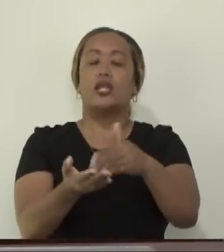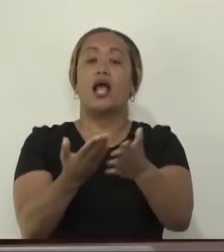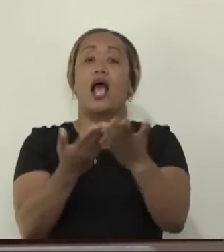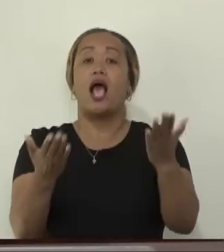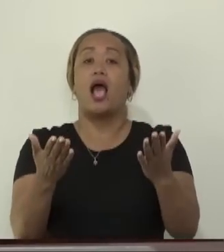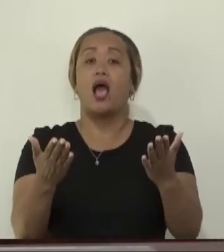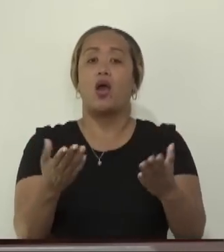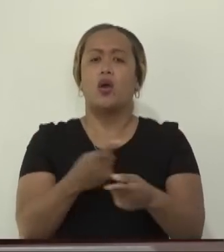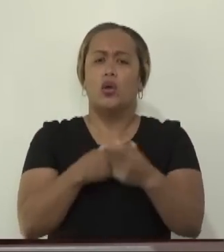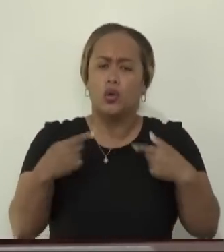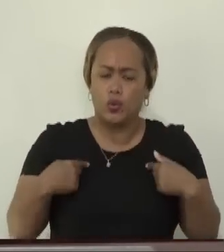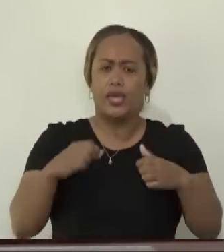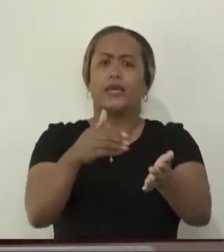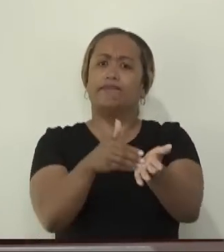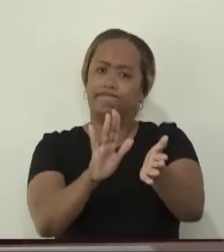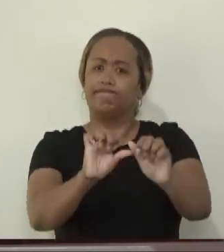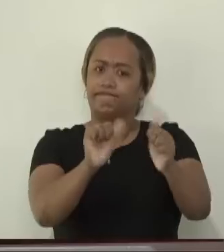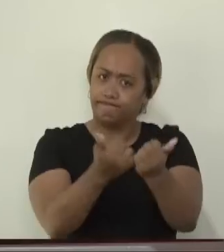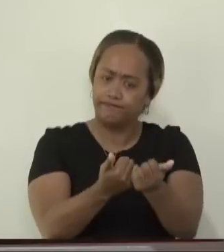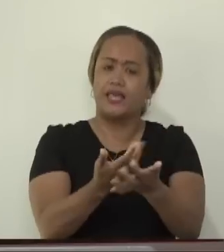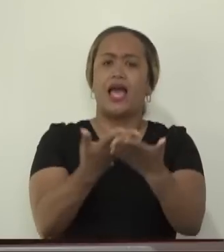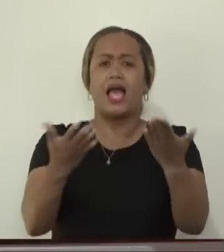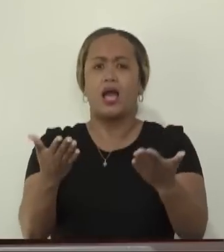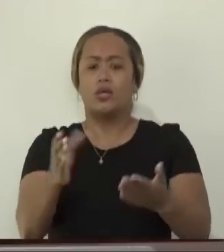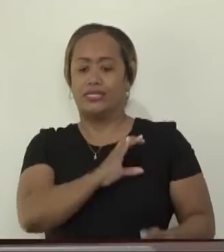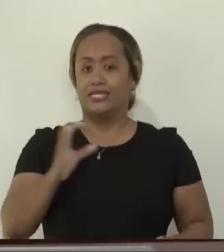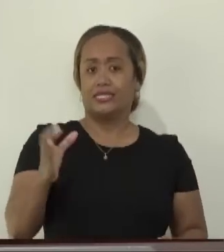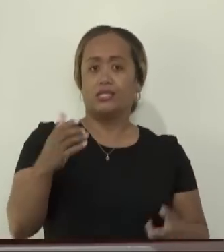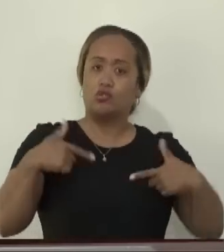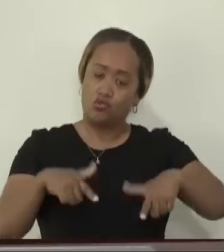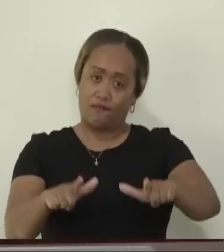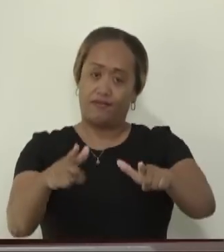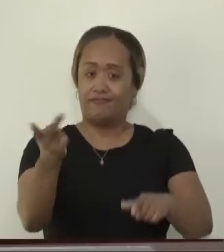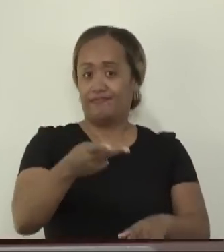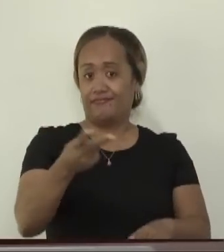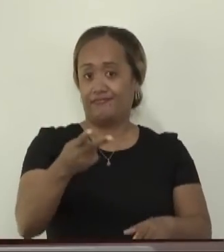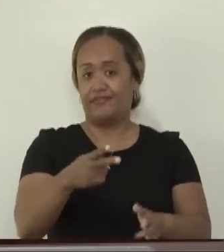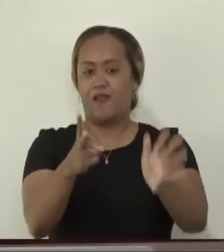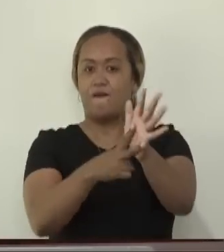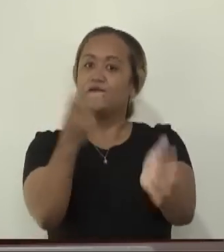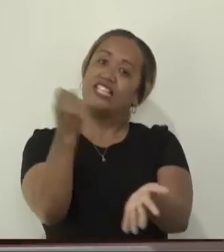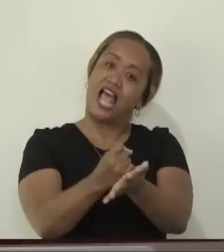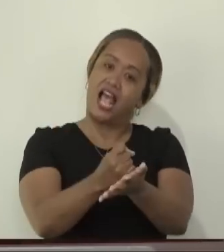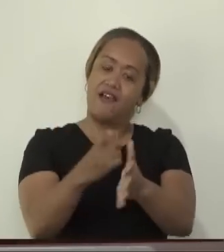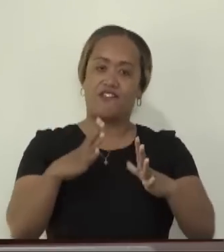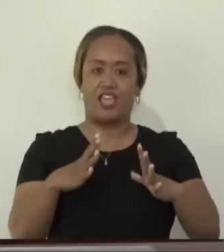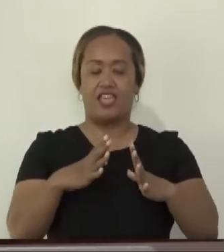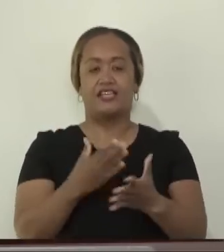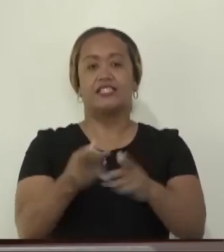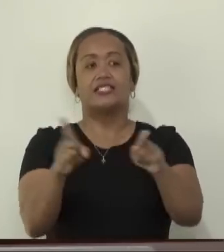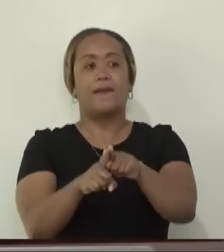we agreed to visa-free travel for citizens of our two countries. Prime Minister